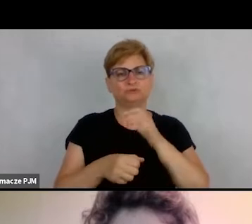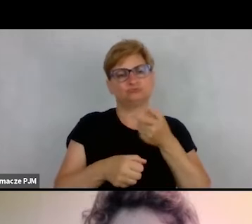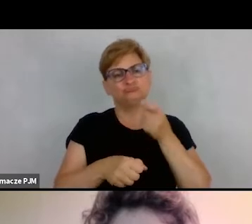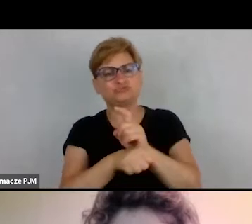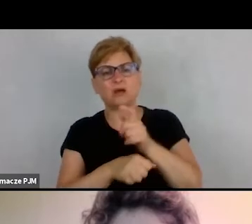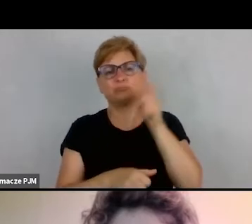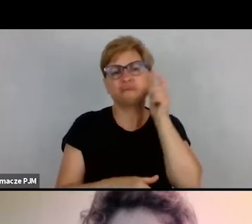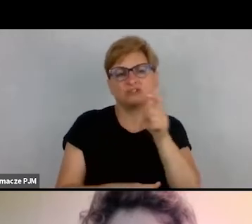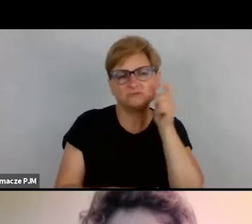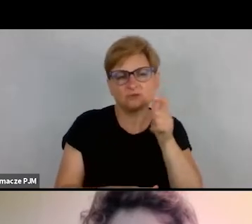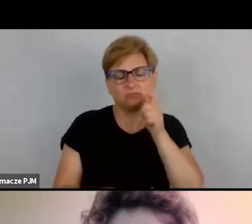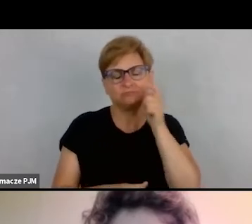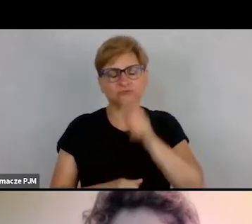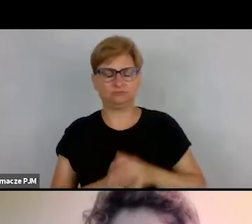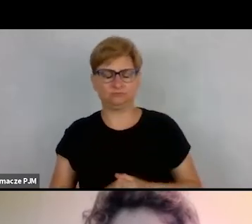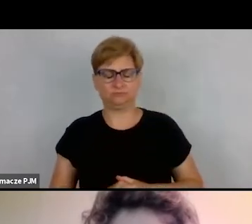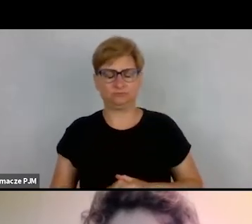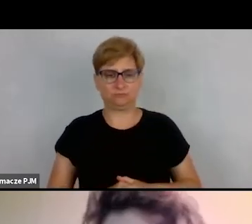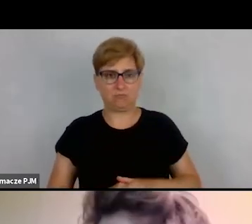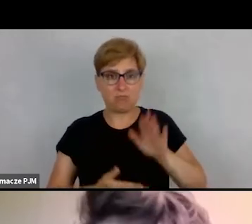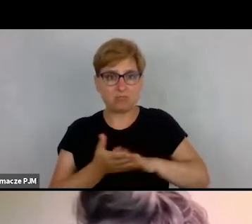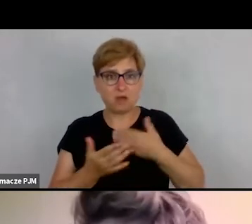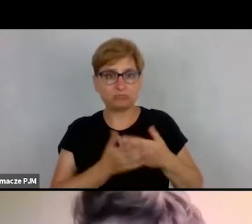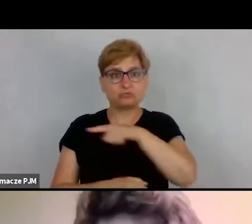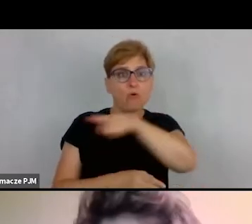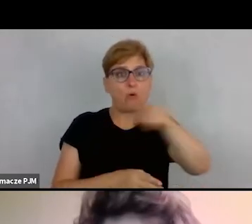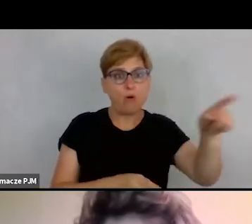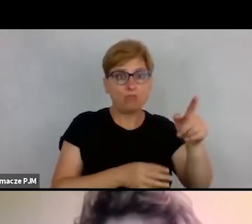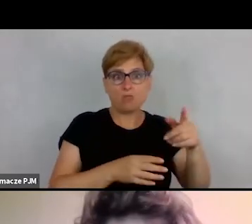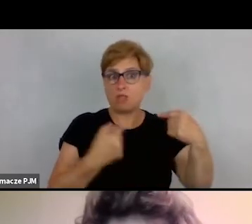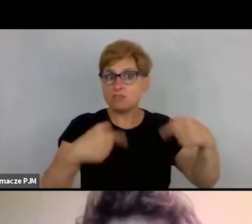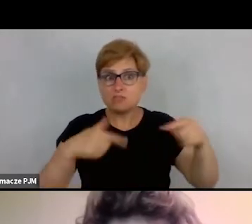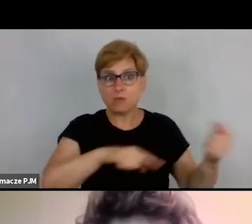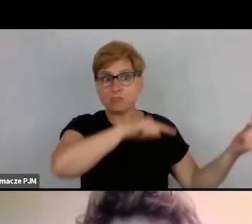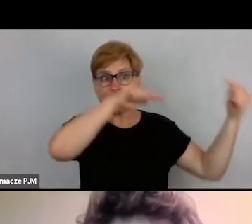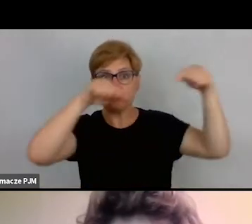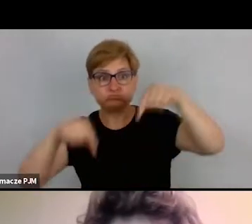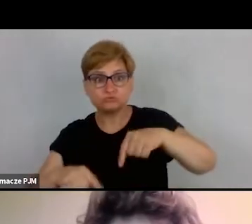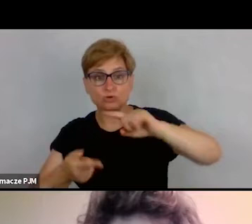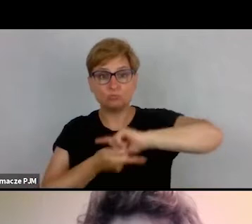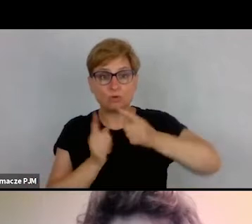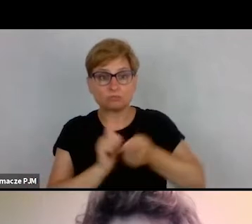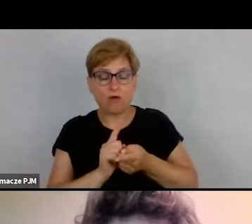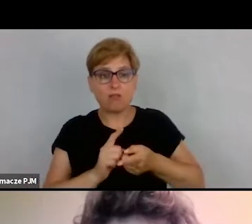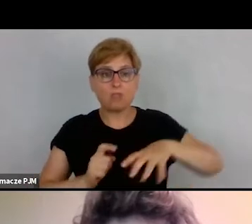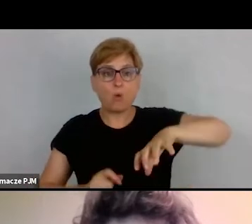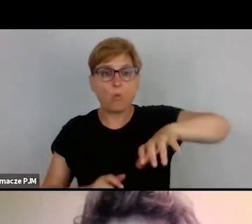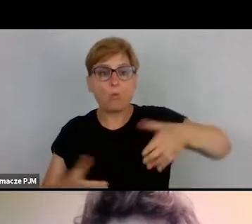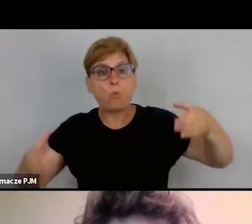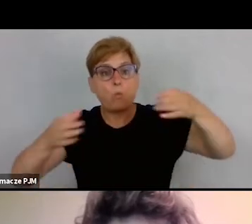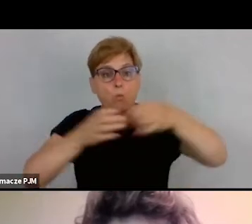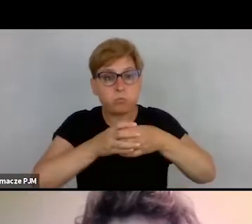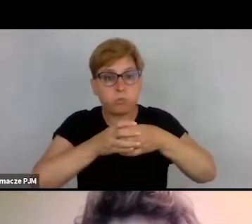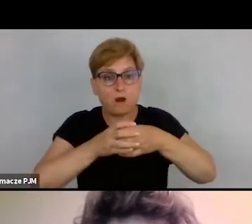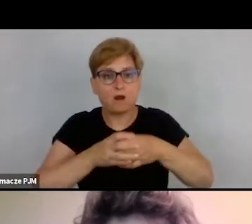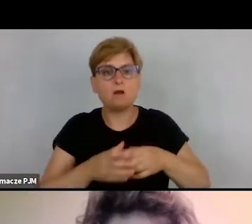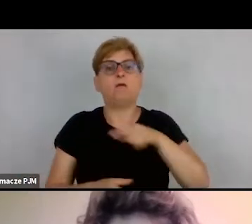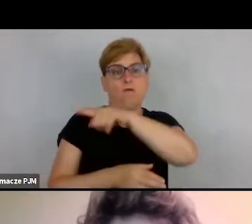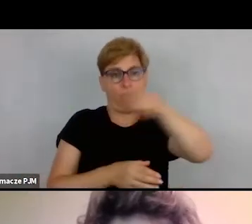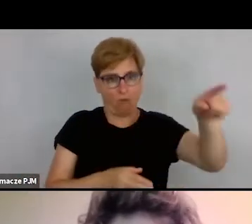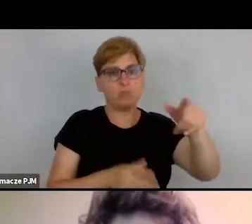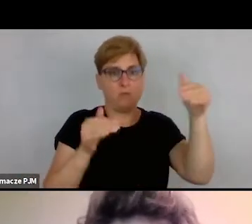research that is now available shows very clearly that for young people, and particularly young men, and particularly young men of color,